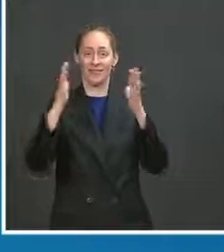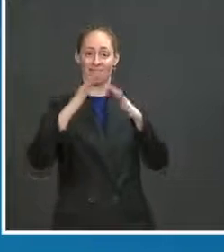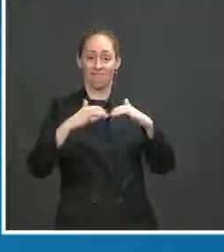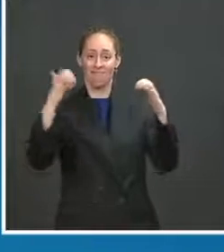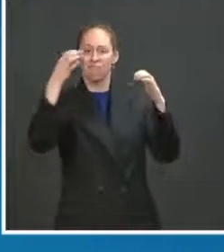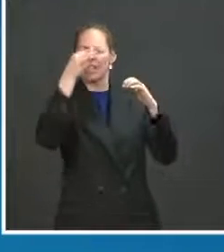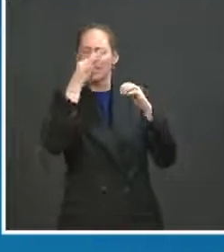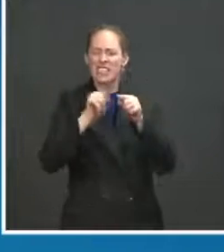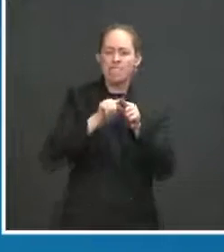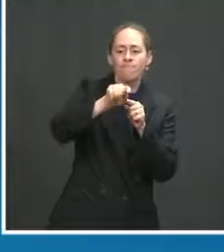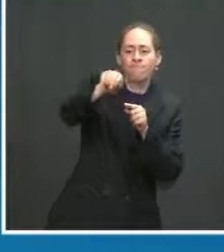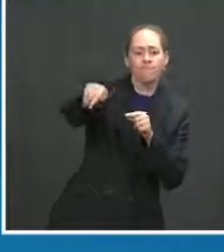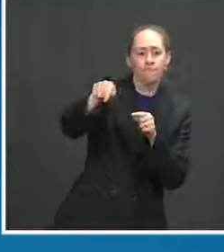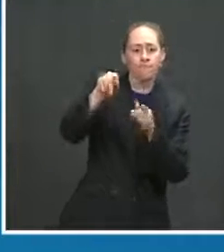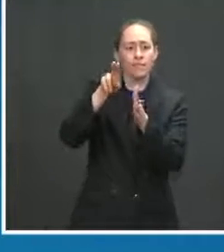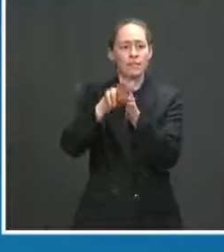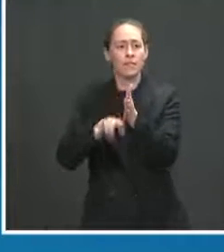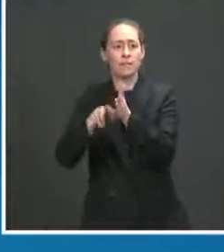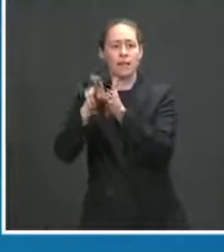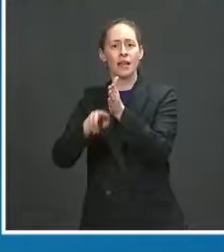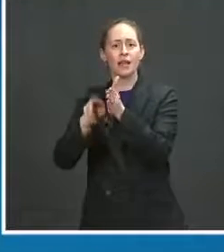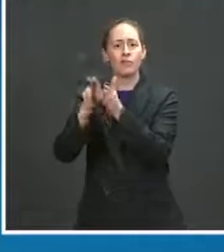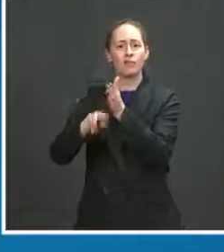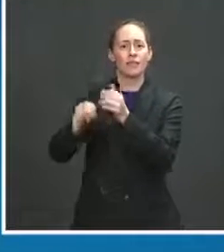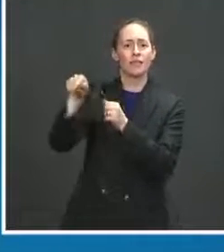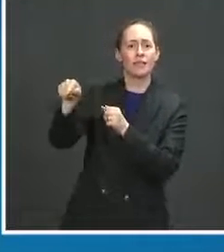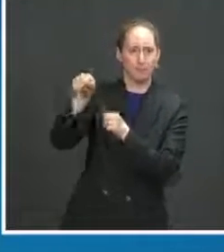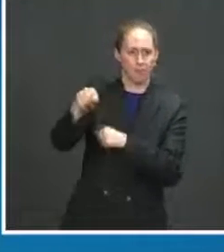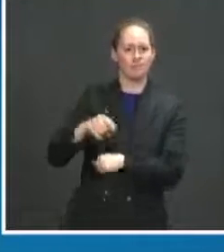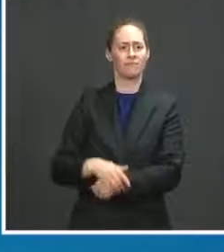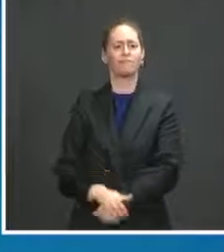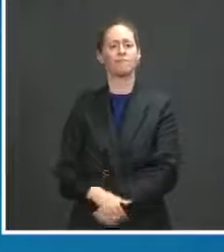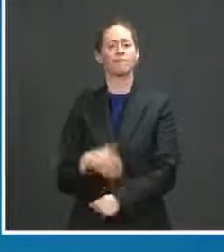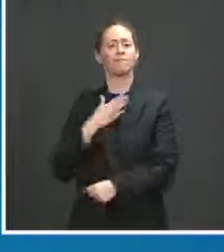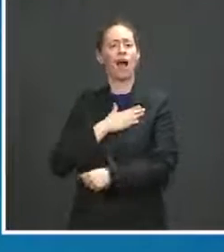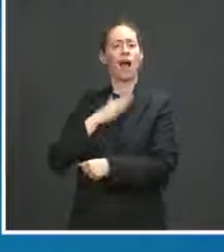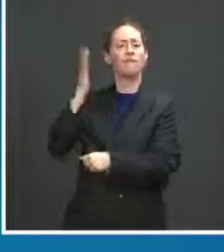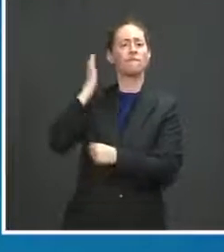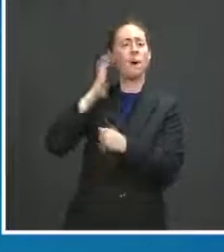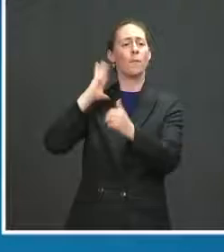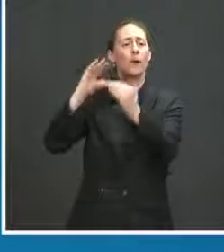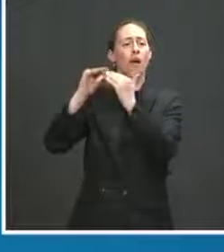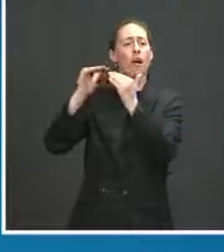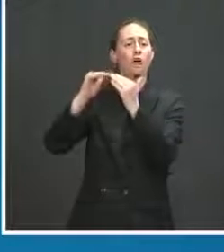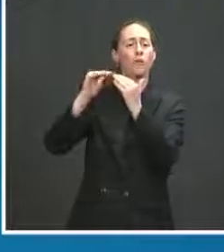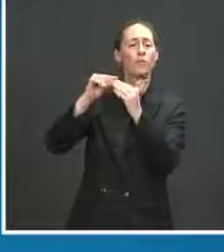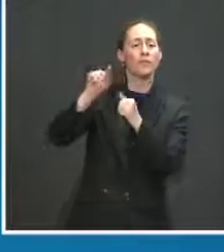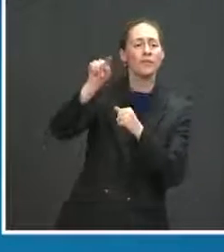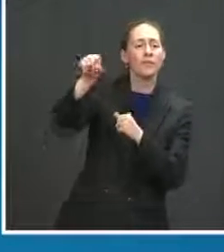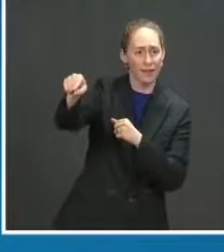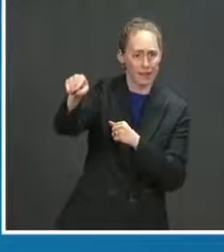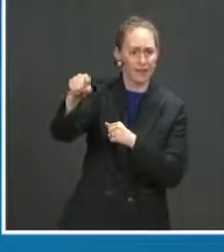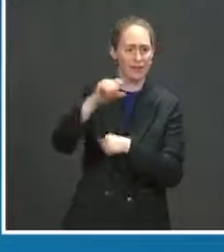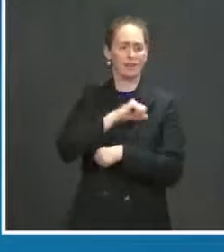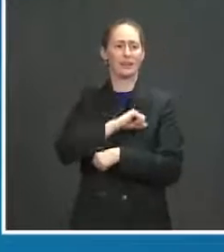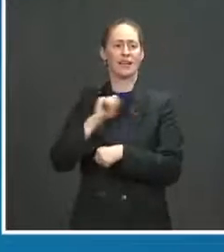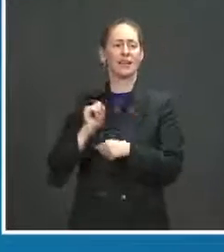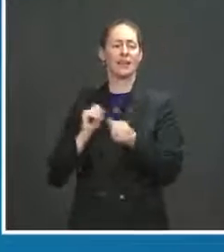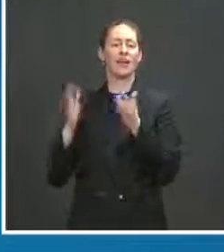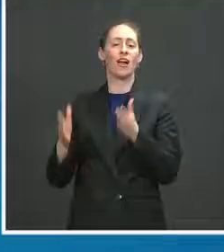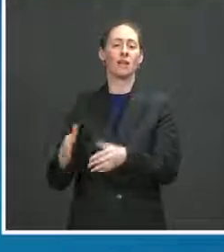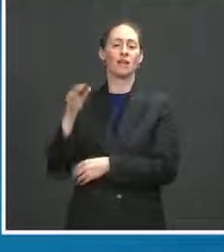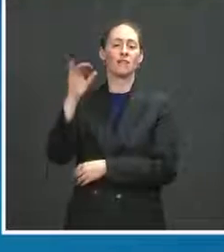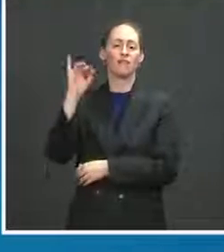my dear former colleague, a great and courageous American, Senator John McCain.